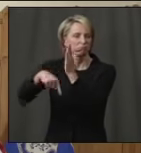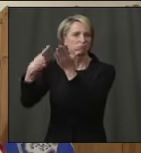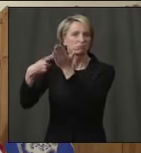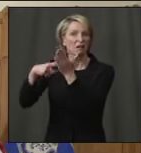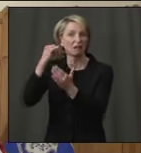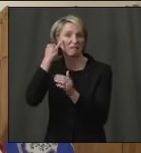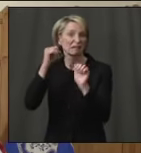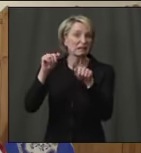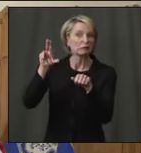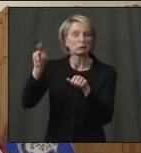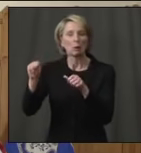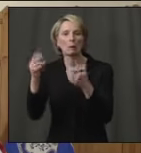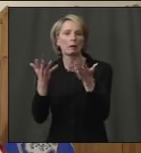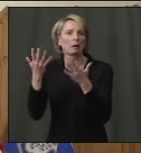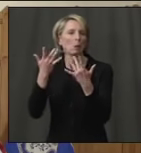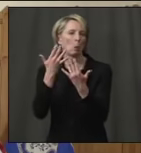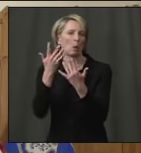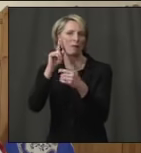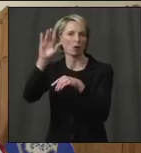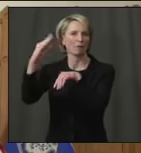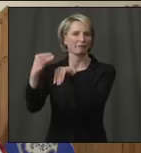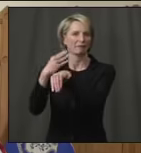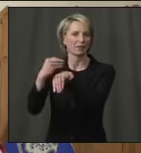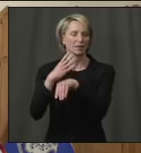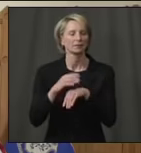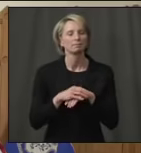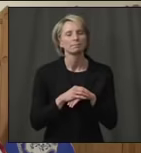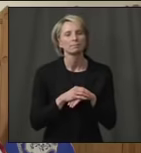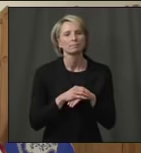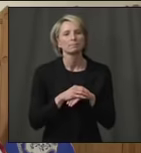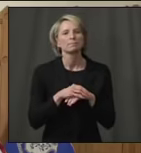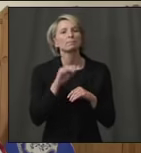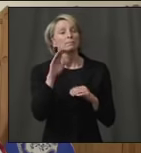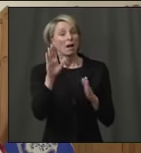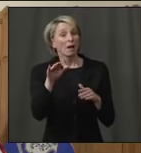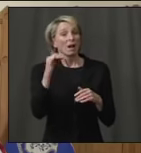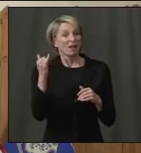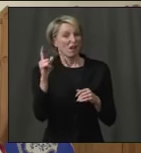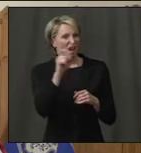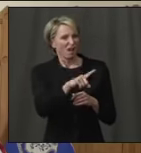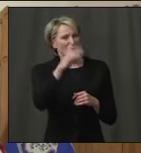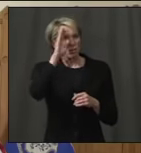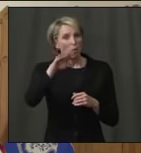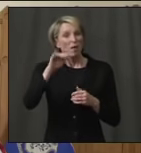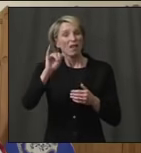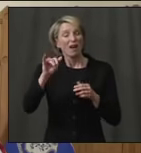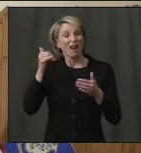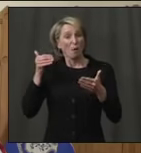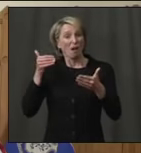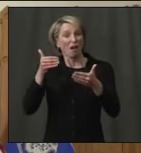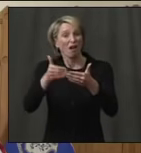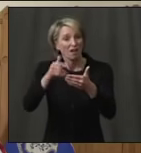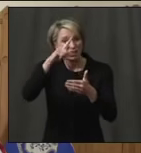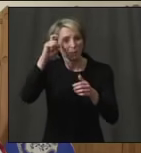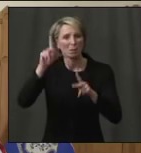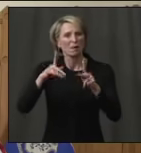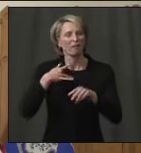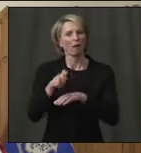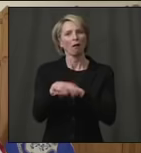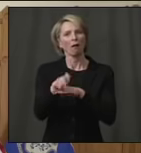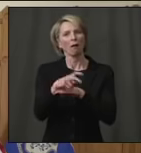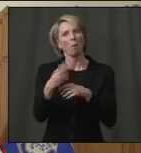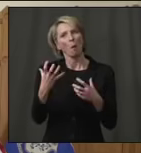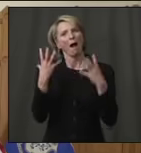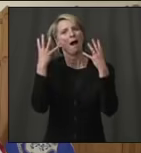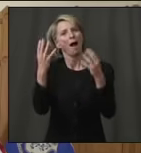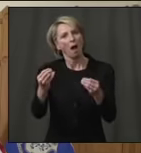getting antsy, especially as summer approaches. For people and organizations who are thinking about summer plans, whether it's baseball teams or